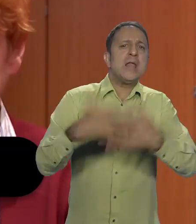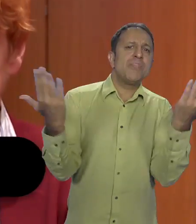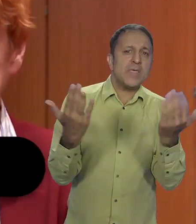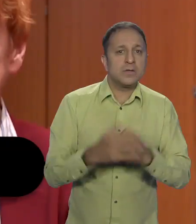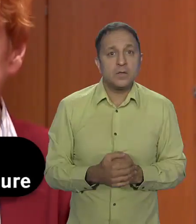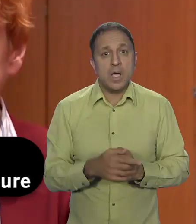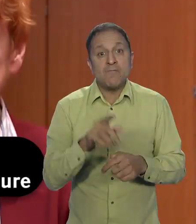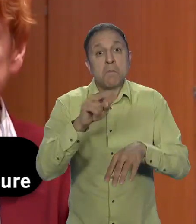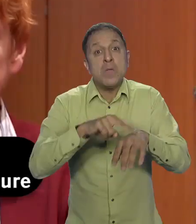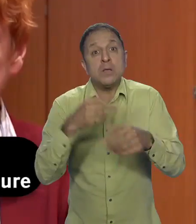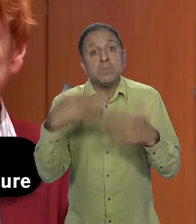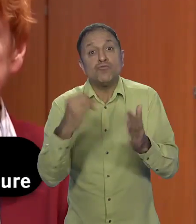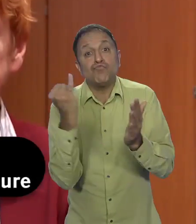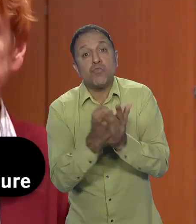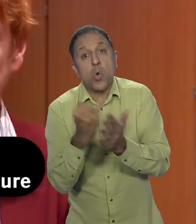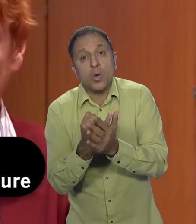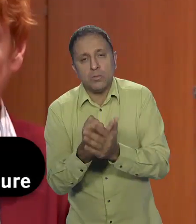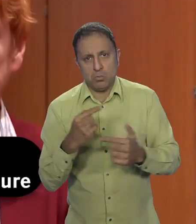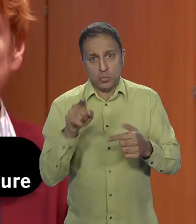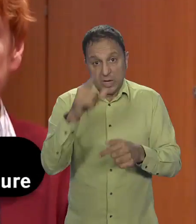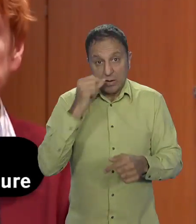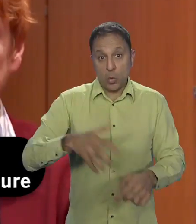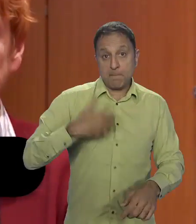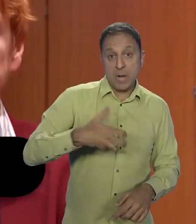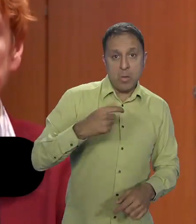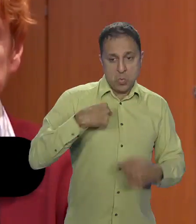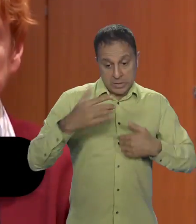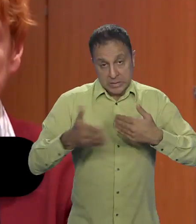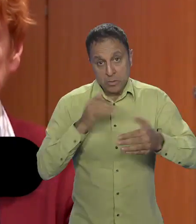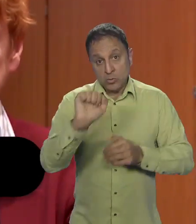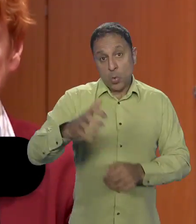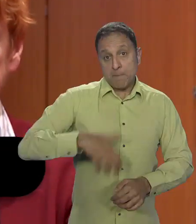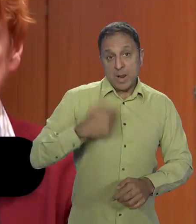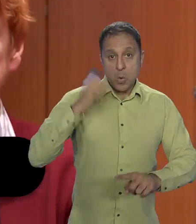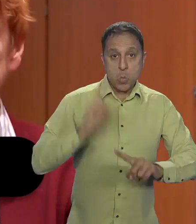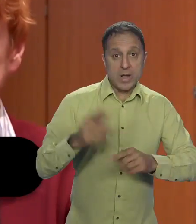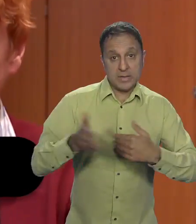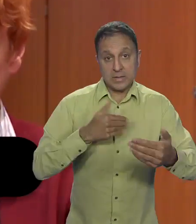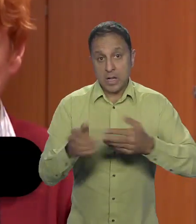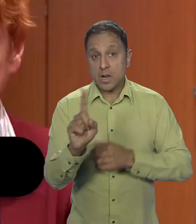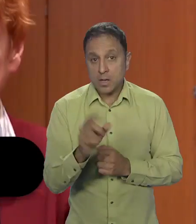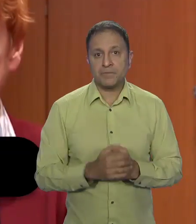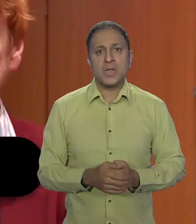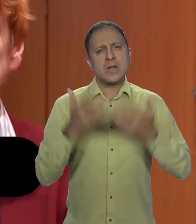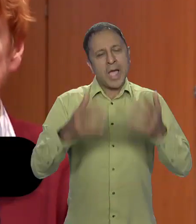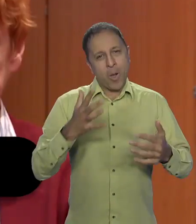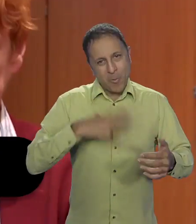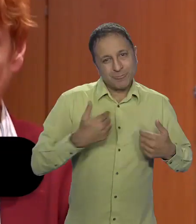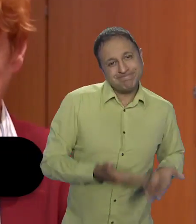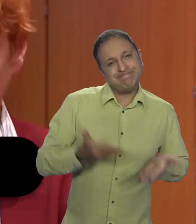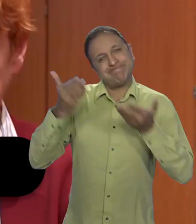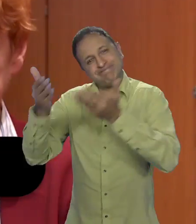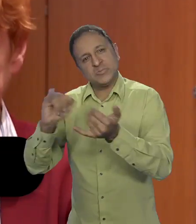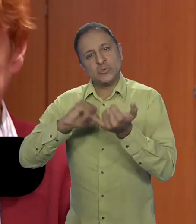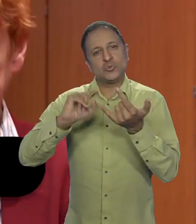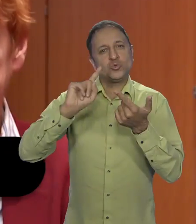anything. If they should ever get something wrong, we will make sure that any complaint you have is dealt with very quickly and is dealt